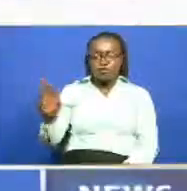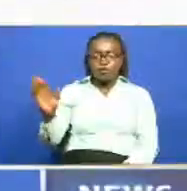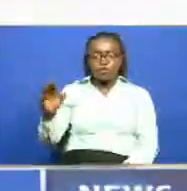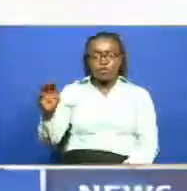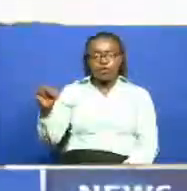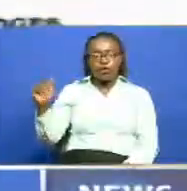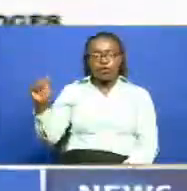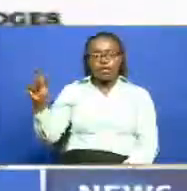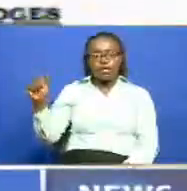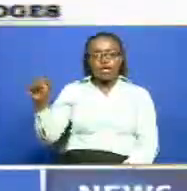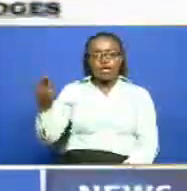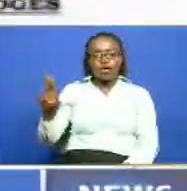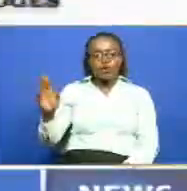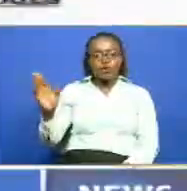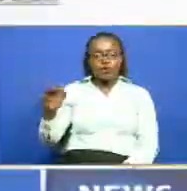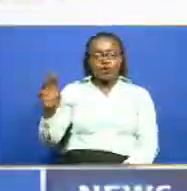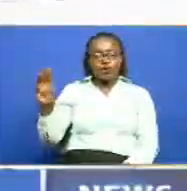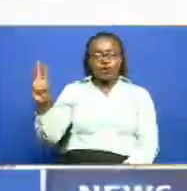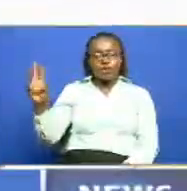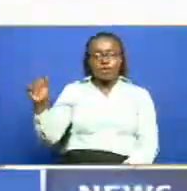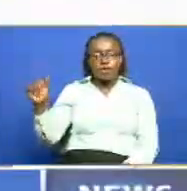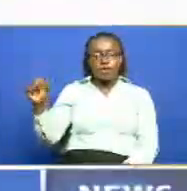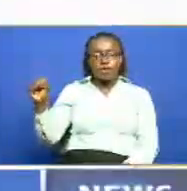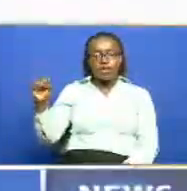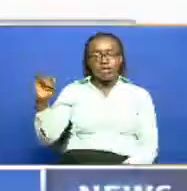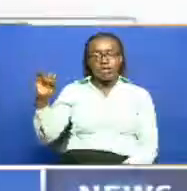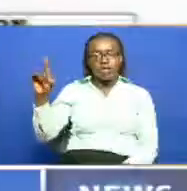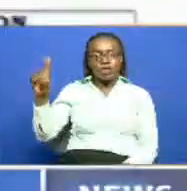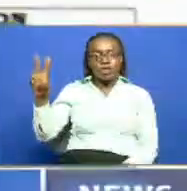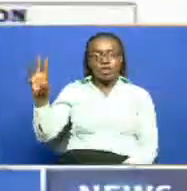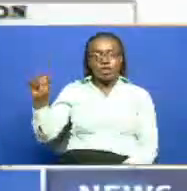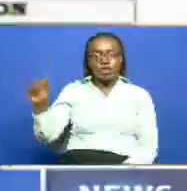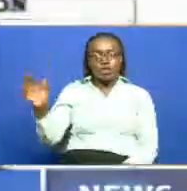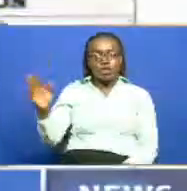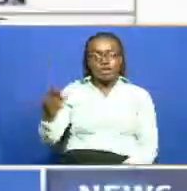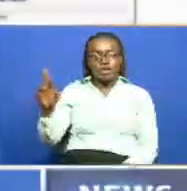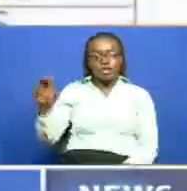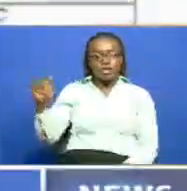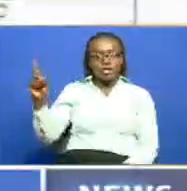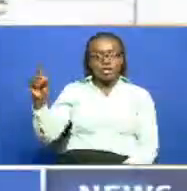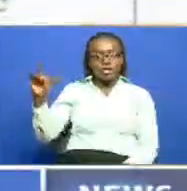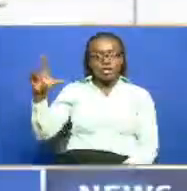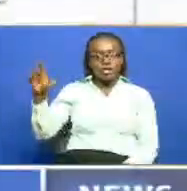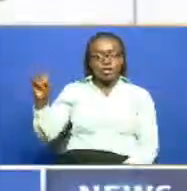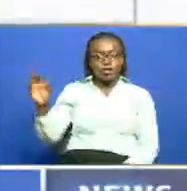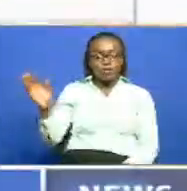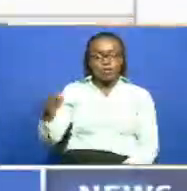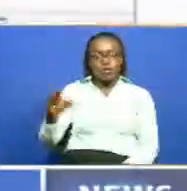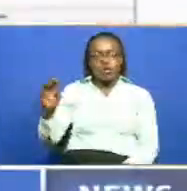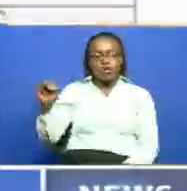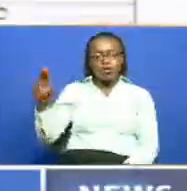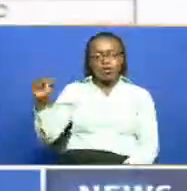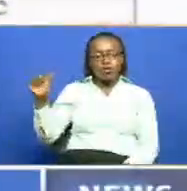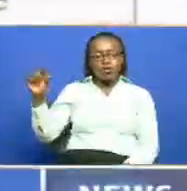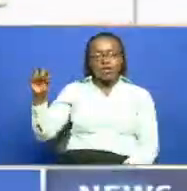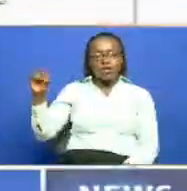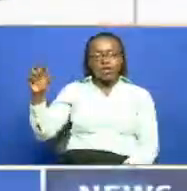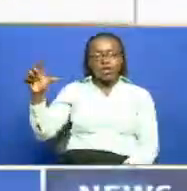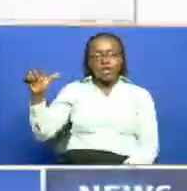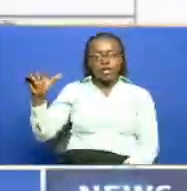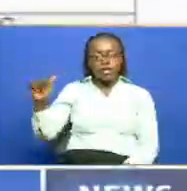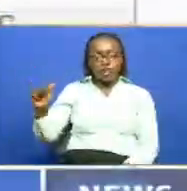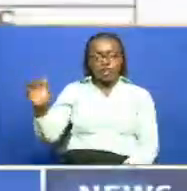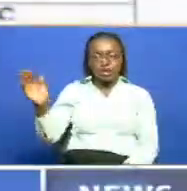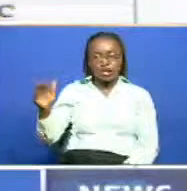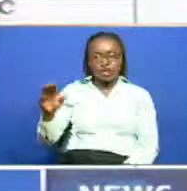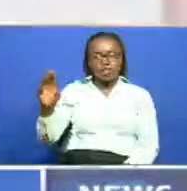Helen Wasilwa, Justice James Rika, Justice Stephen Radido, Justice Byron Mungaya, Justice Nzioka wa